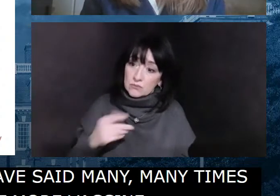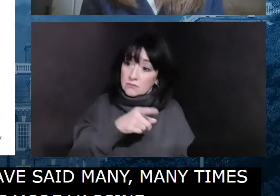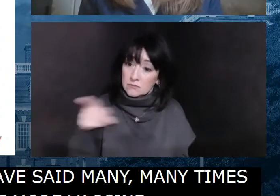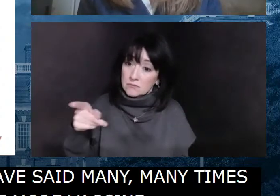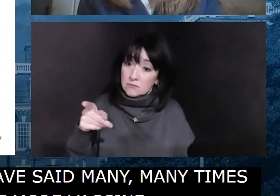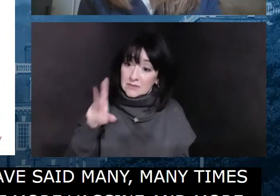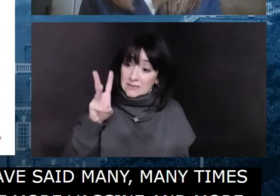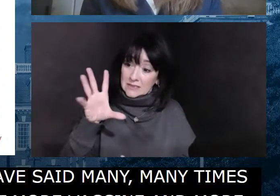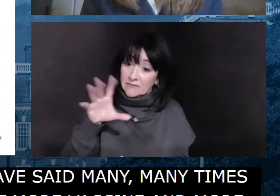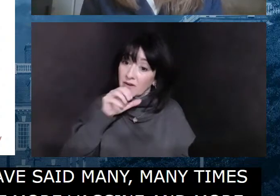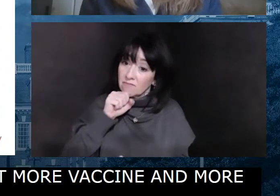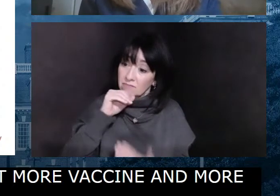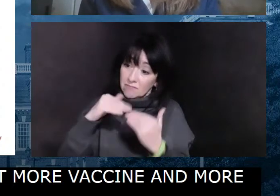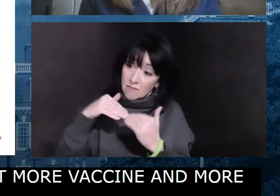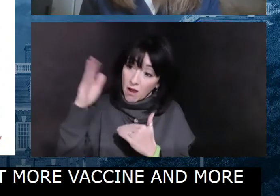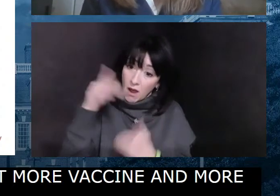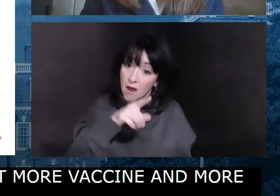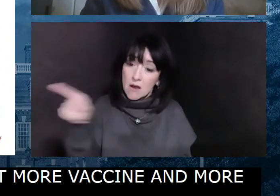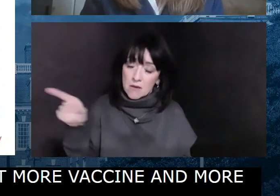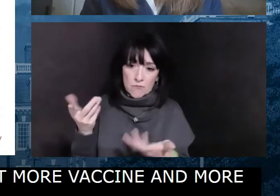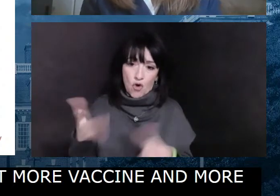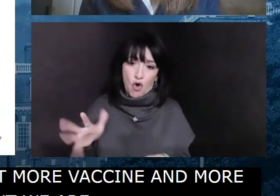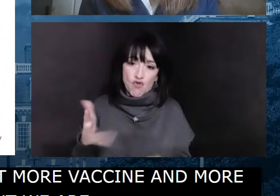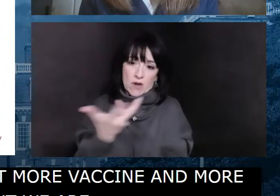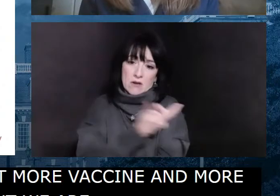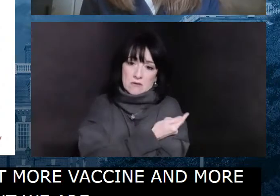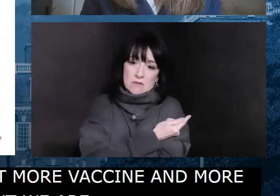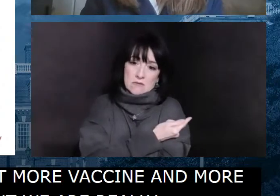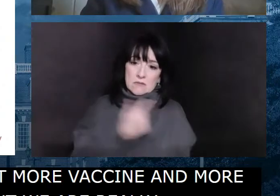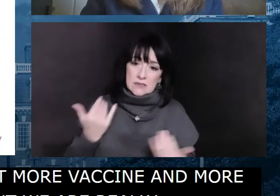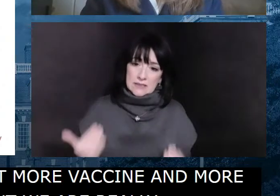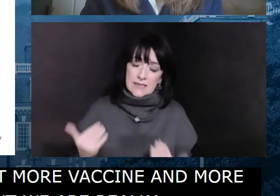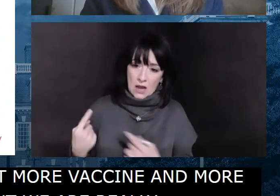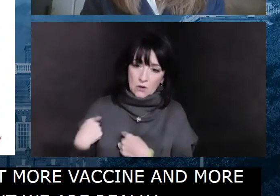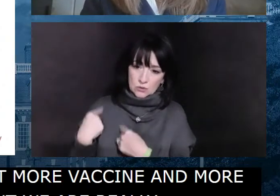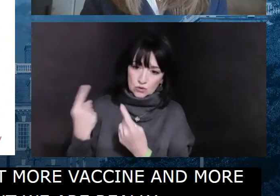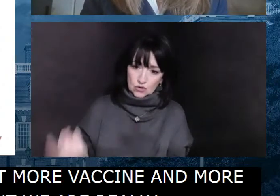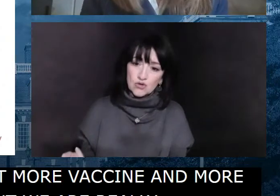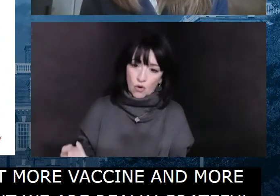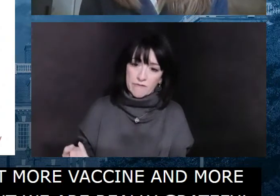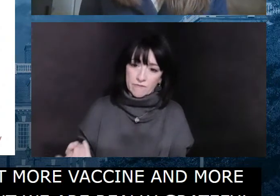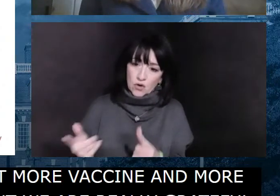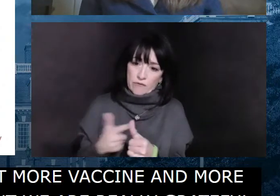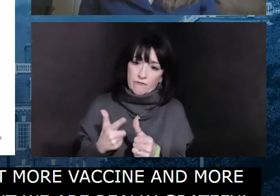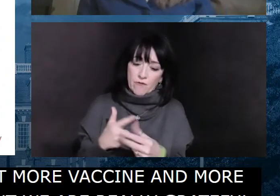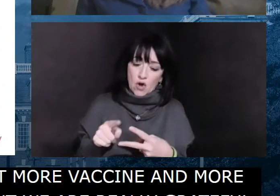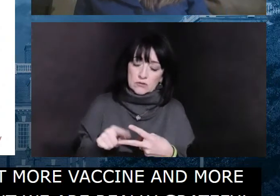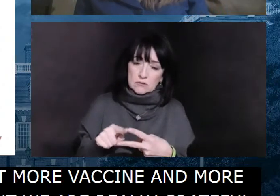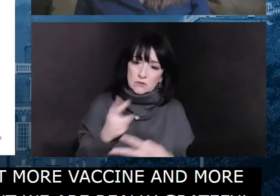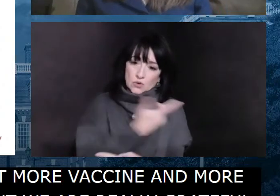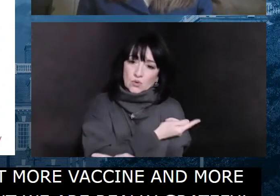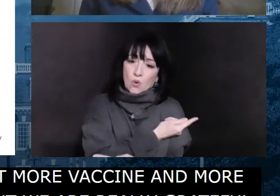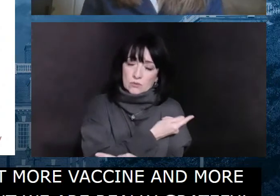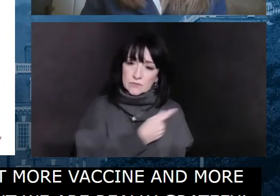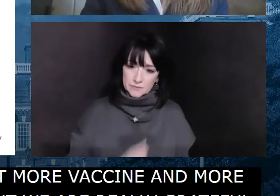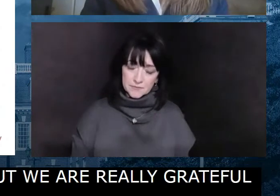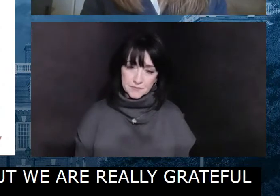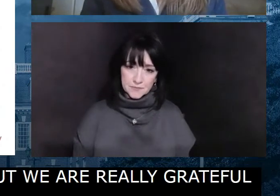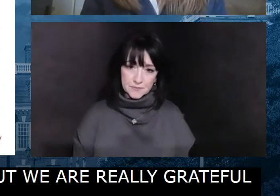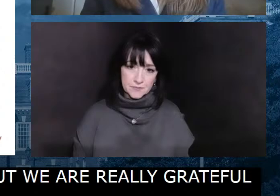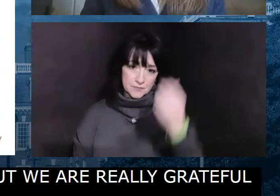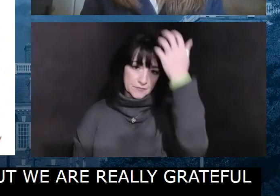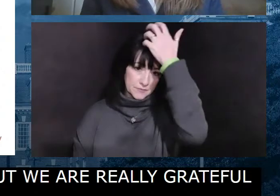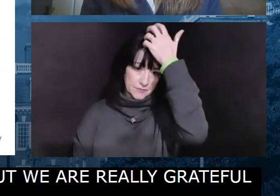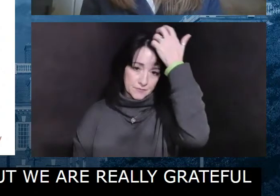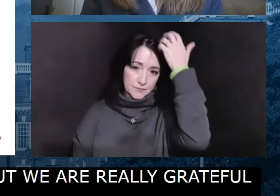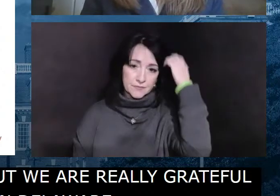43,000 senior citizens in Delaware have received at least their first dose. Let's go to the second